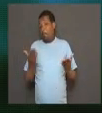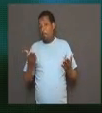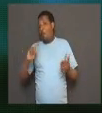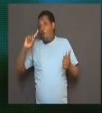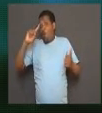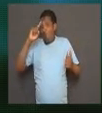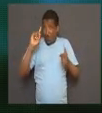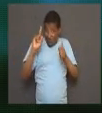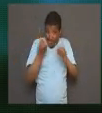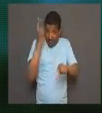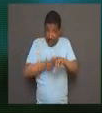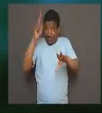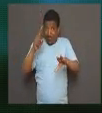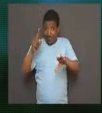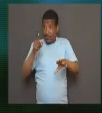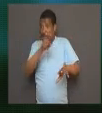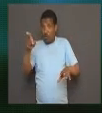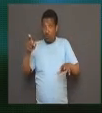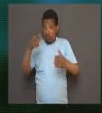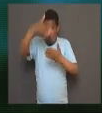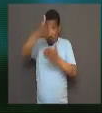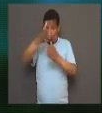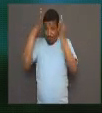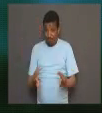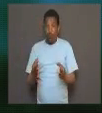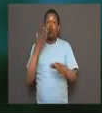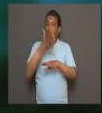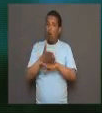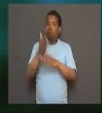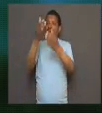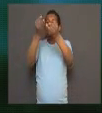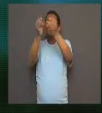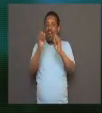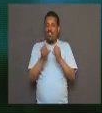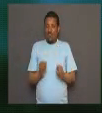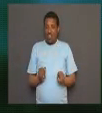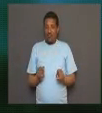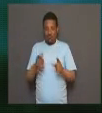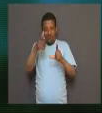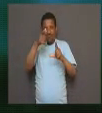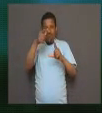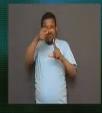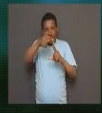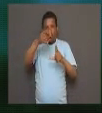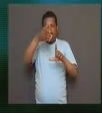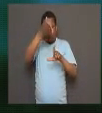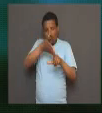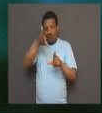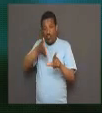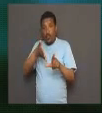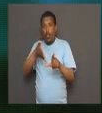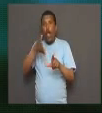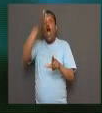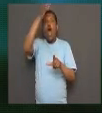Once you have determined your boundaries, divide the edges horizontally